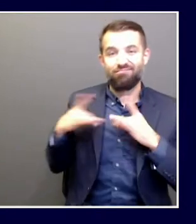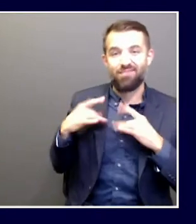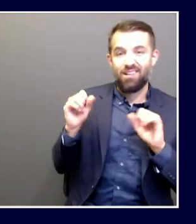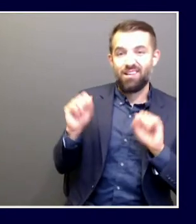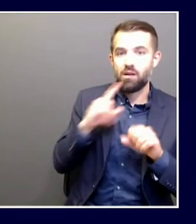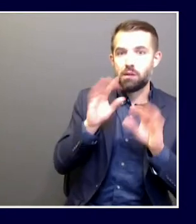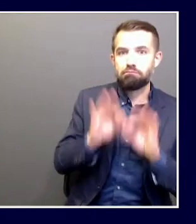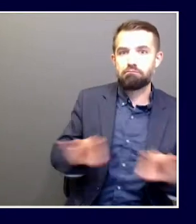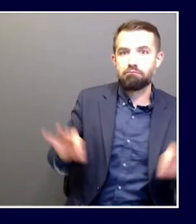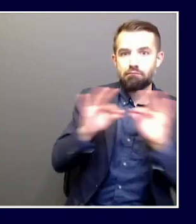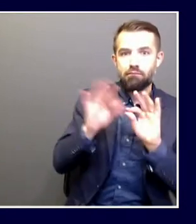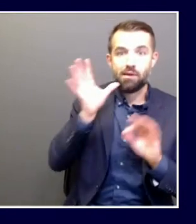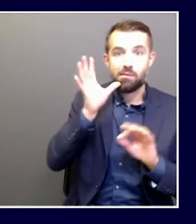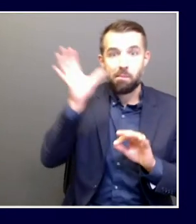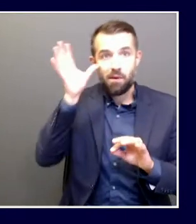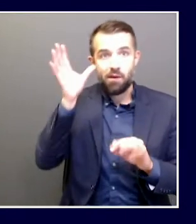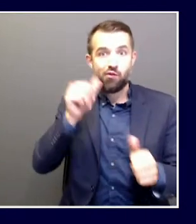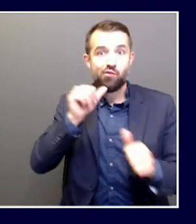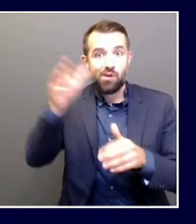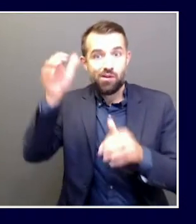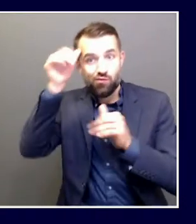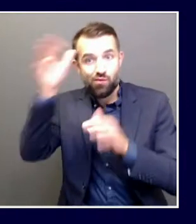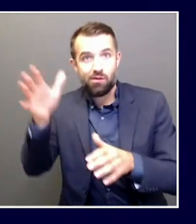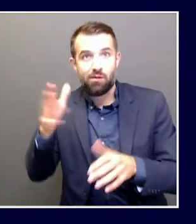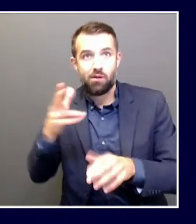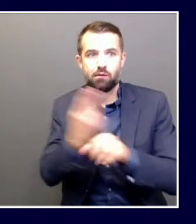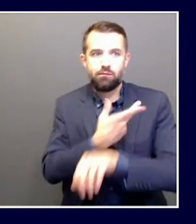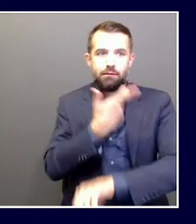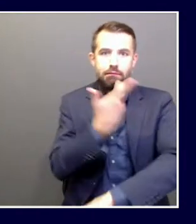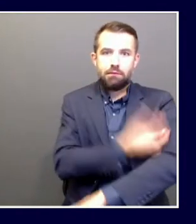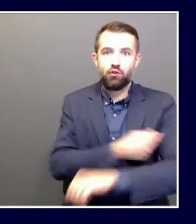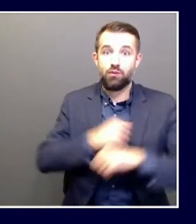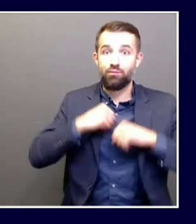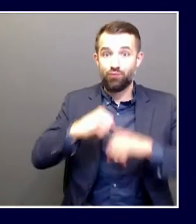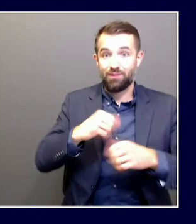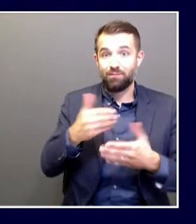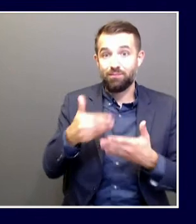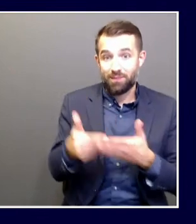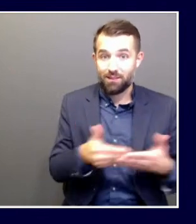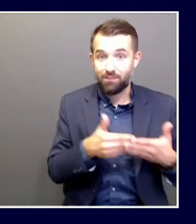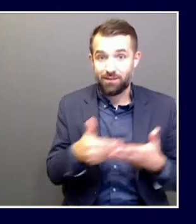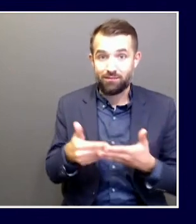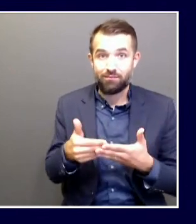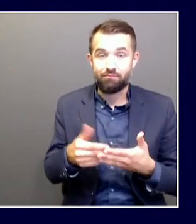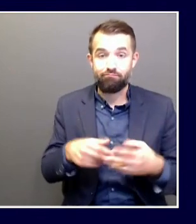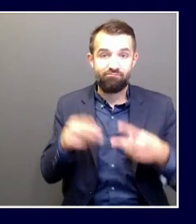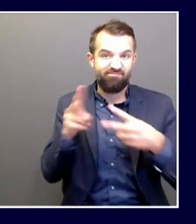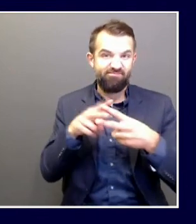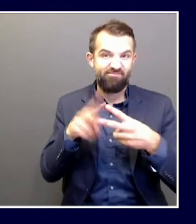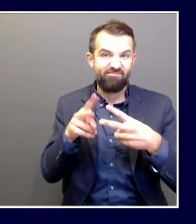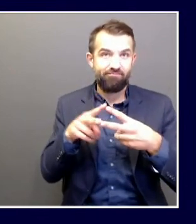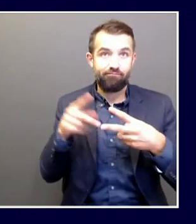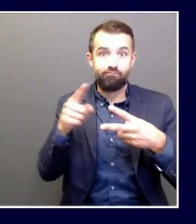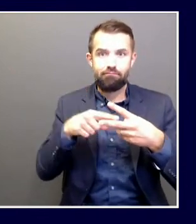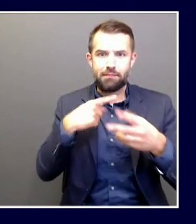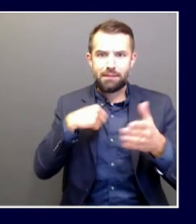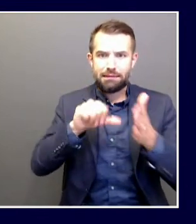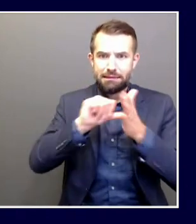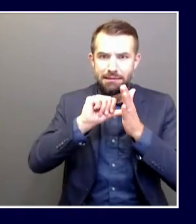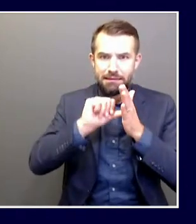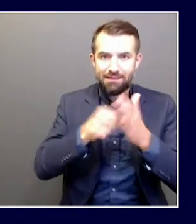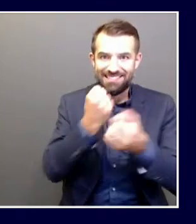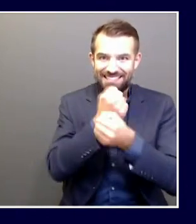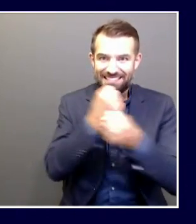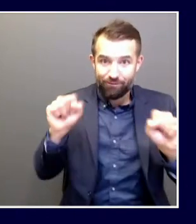So Emily, that's why it's important. First of all, it's safe for the mom and the baby. Secondly, moms and babies have worse outcomes if